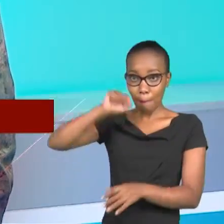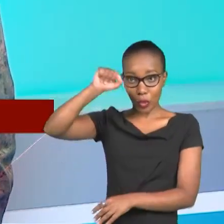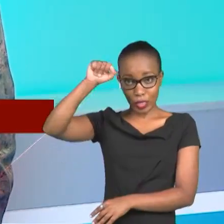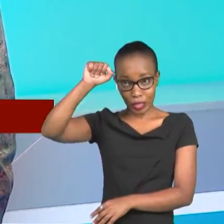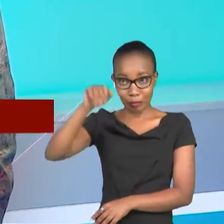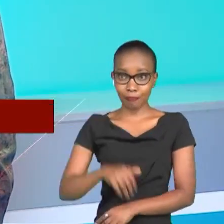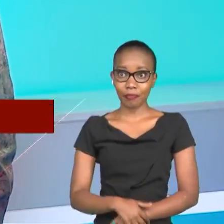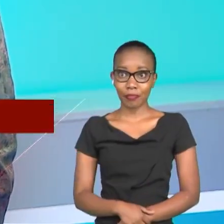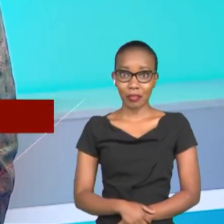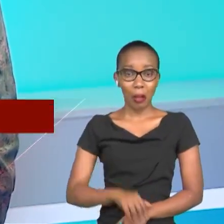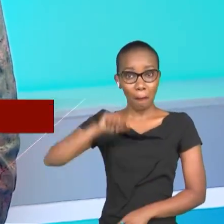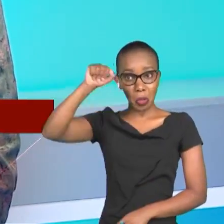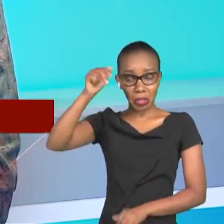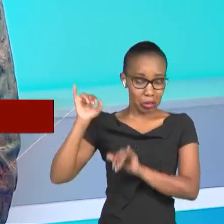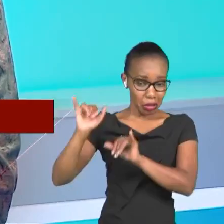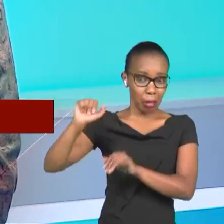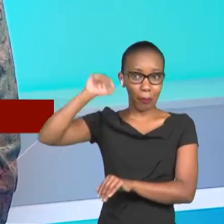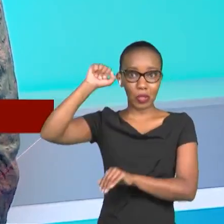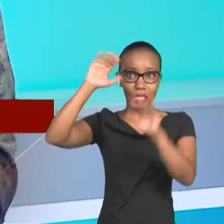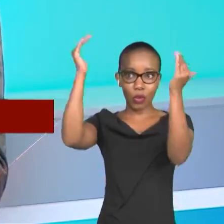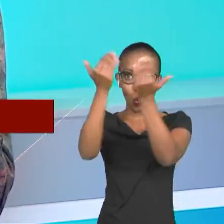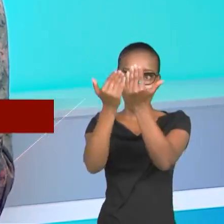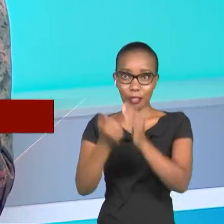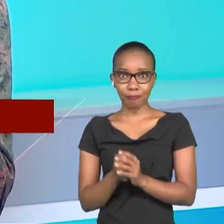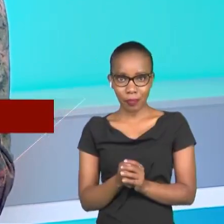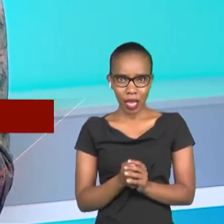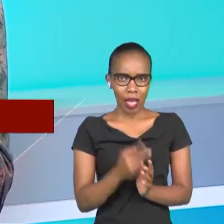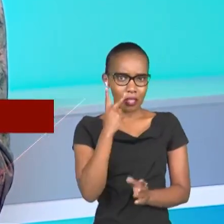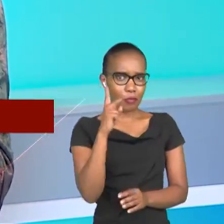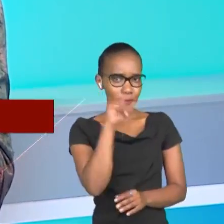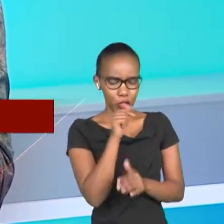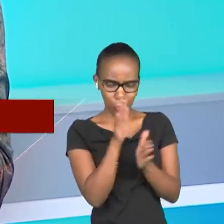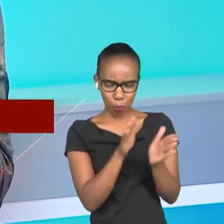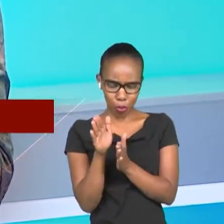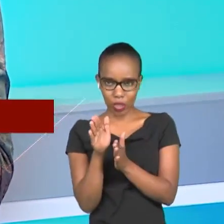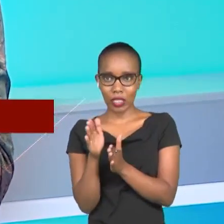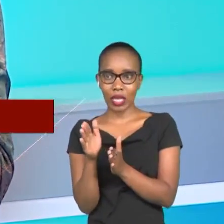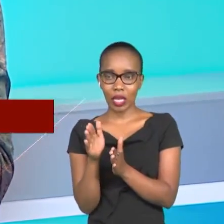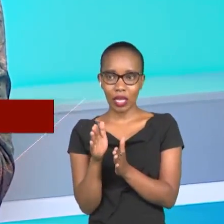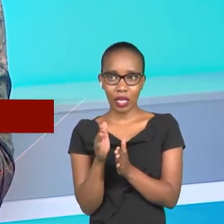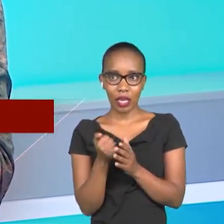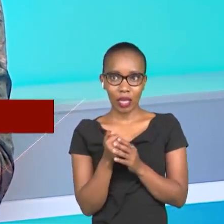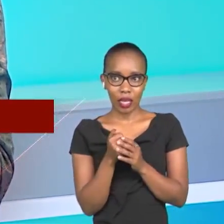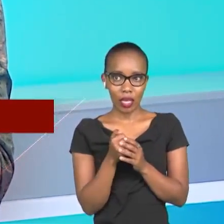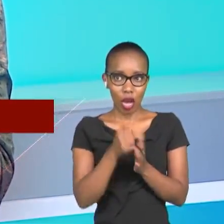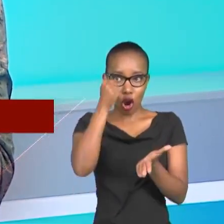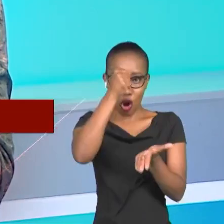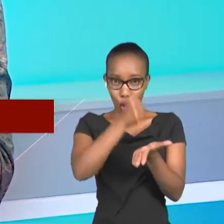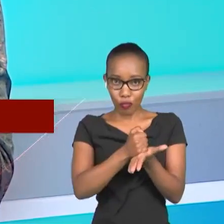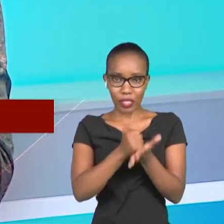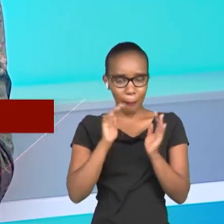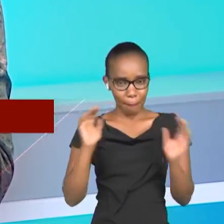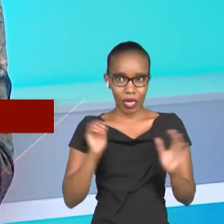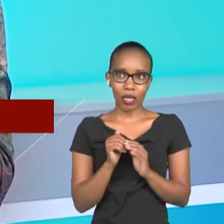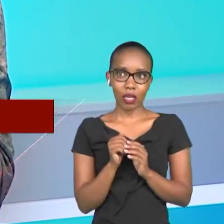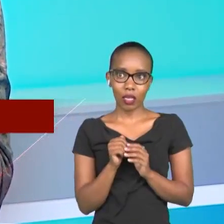are politics worldwide. We have seen a process where the biggest office in the land, which